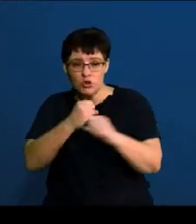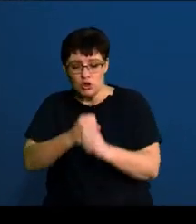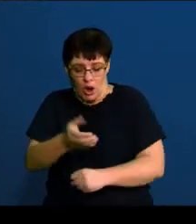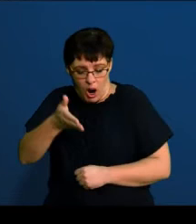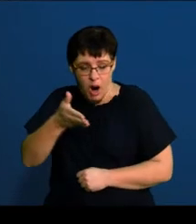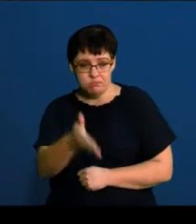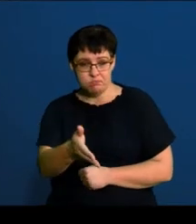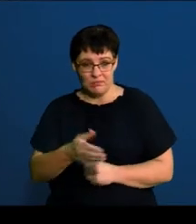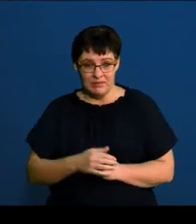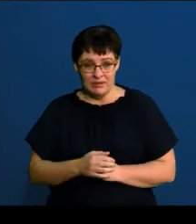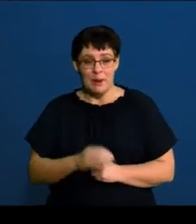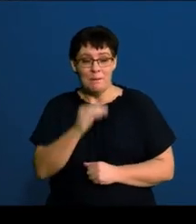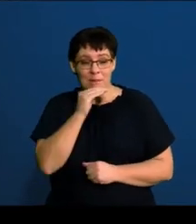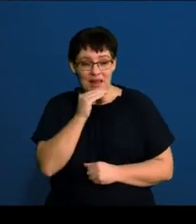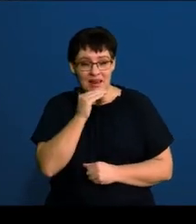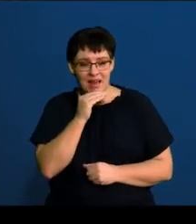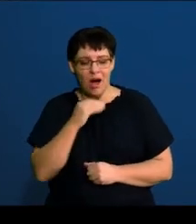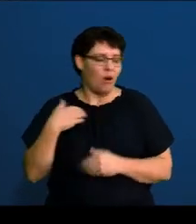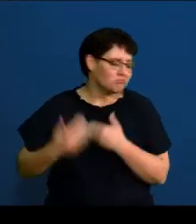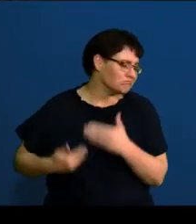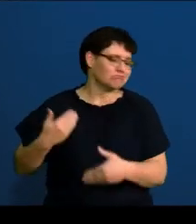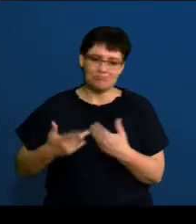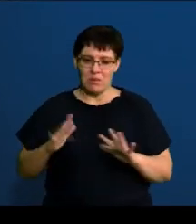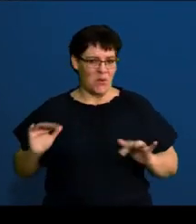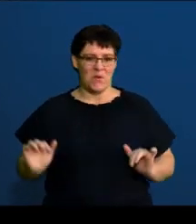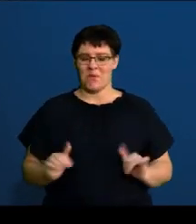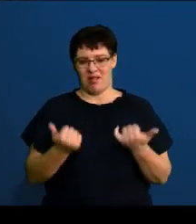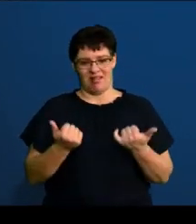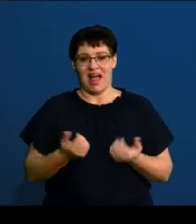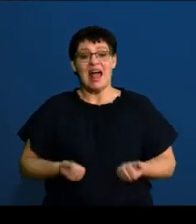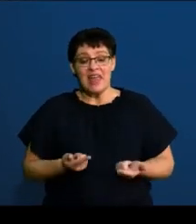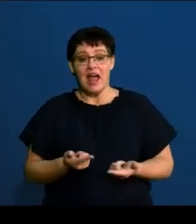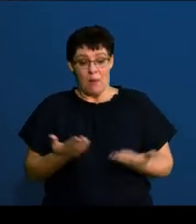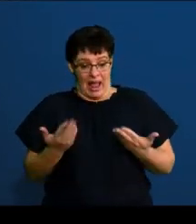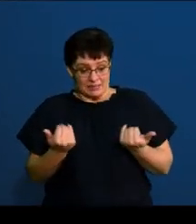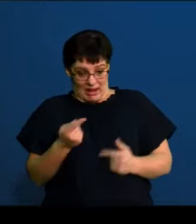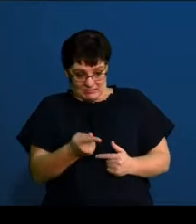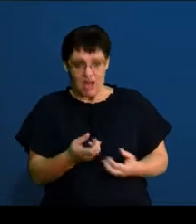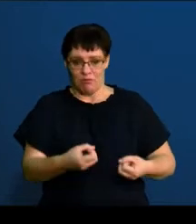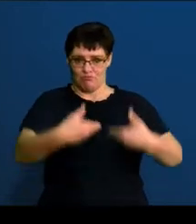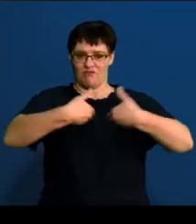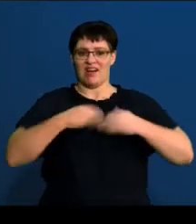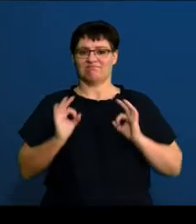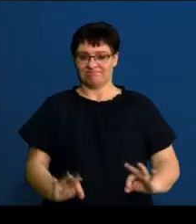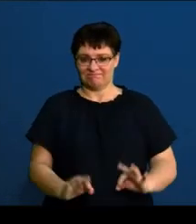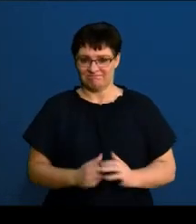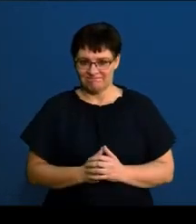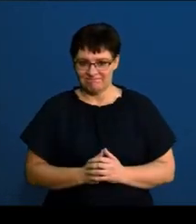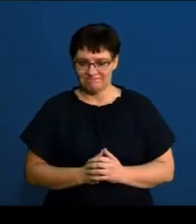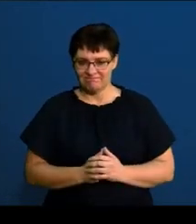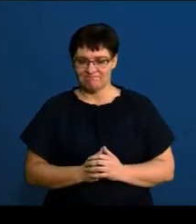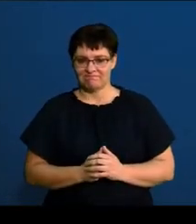tells you that it has been doing well, and obviously it provides what is expected of it. Okay, so if we go